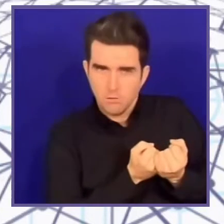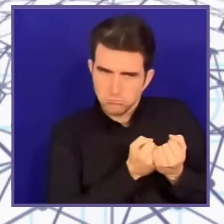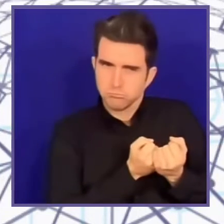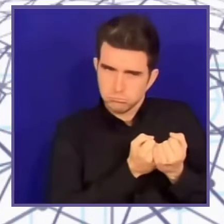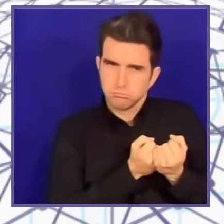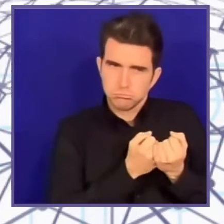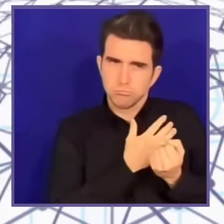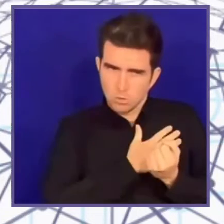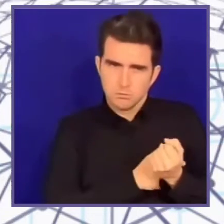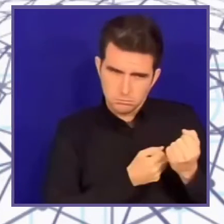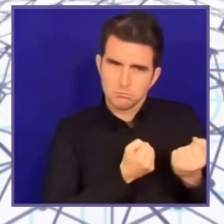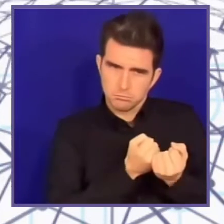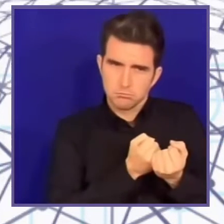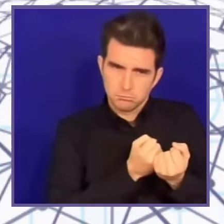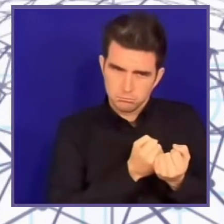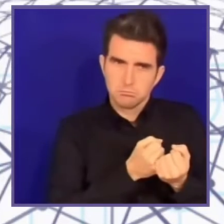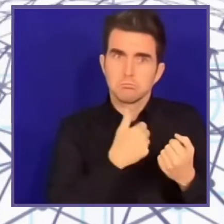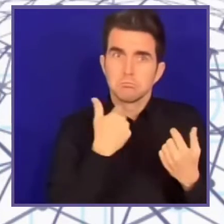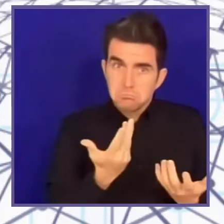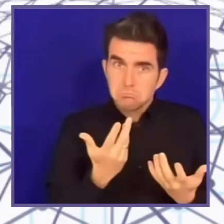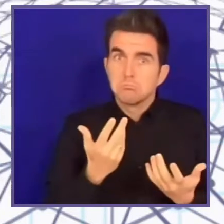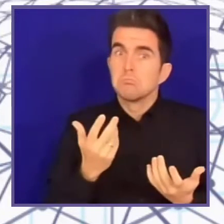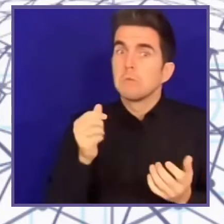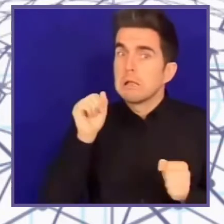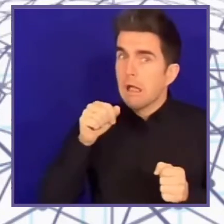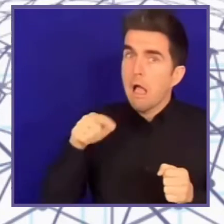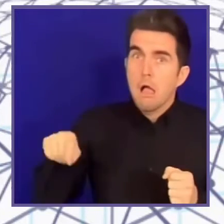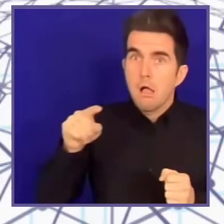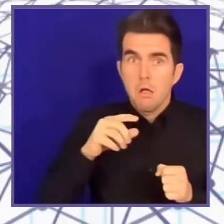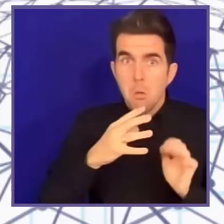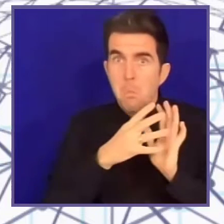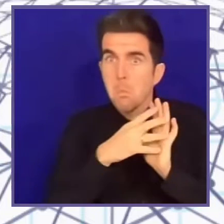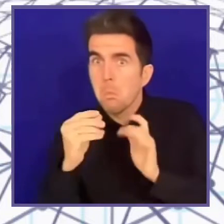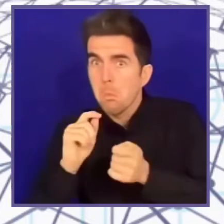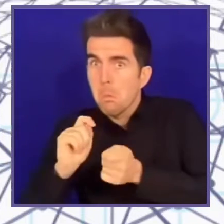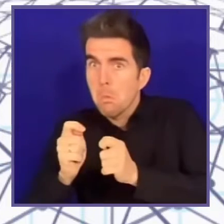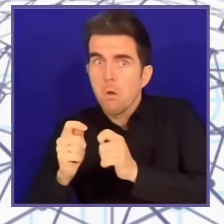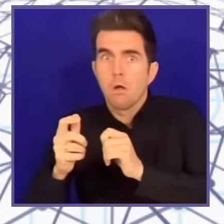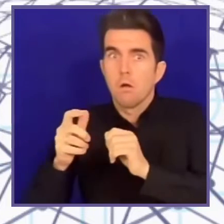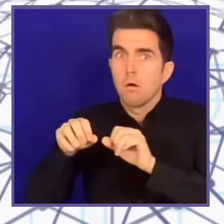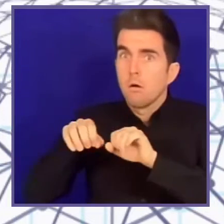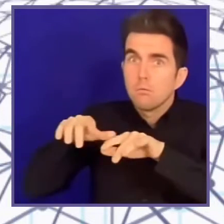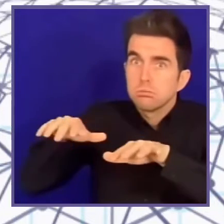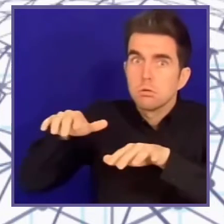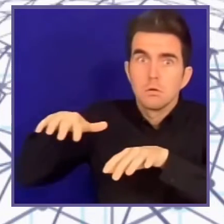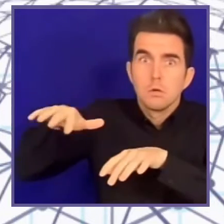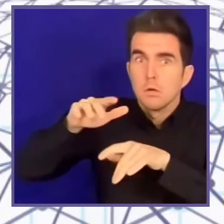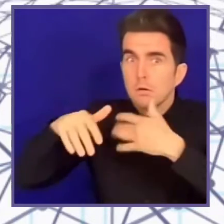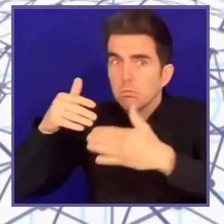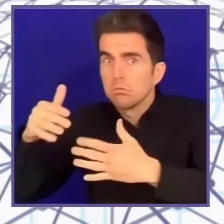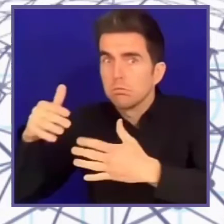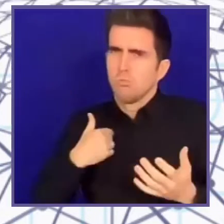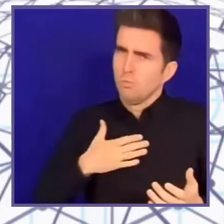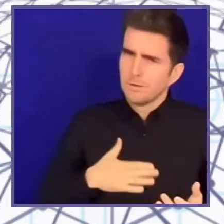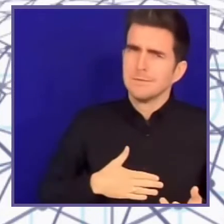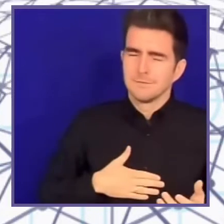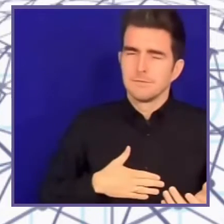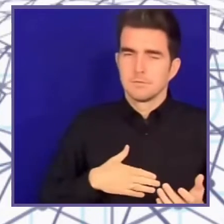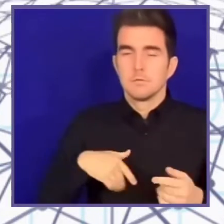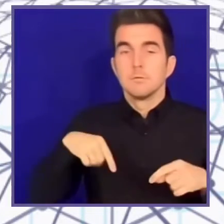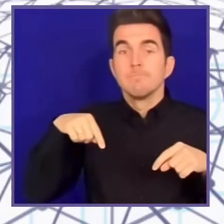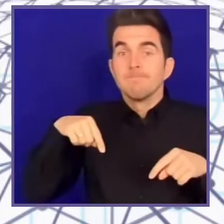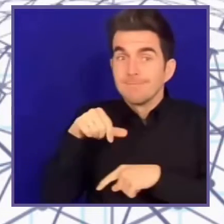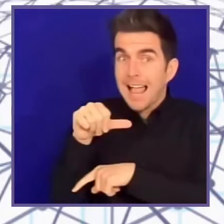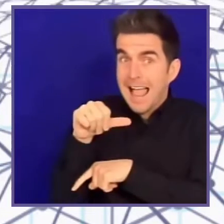want to, because this AT is a different market altogether. It's not like other consumer